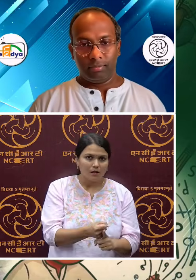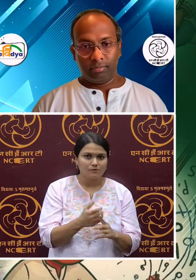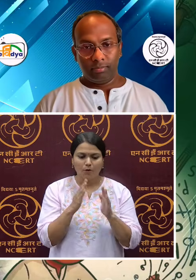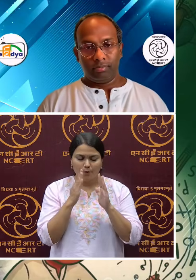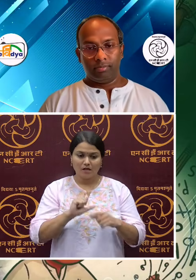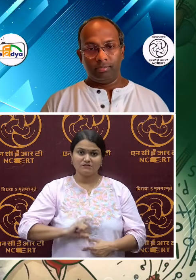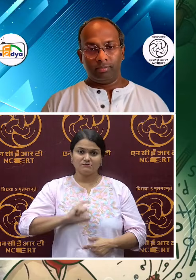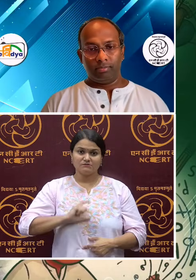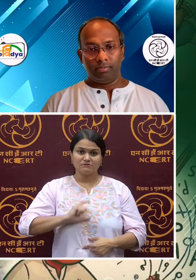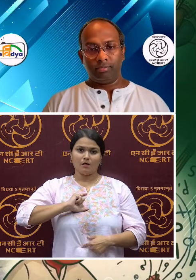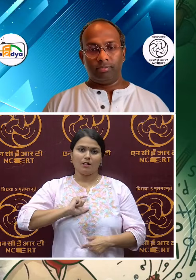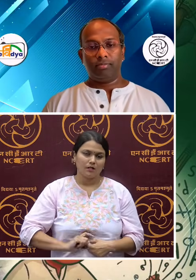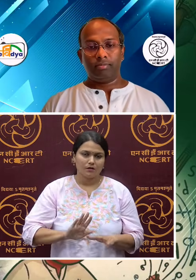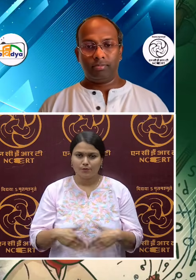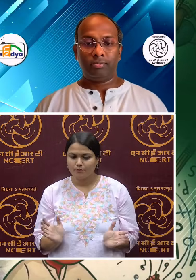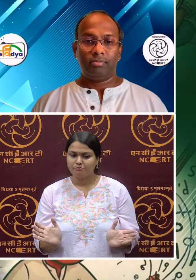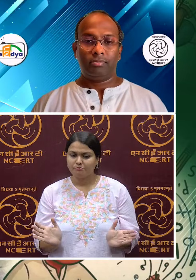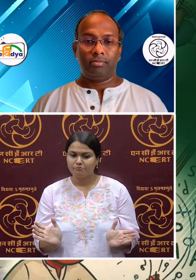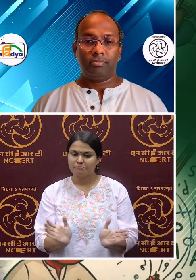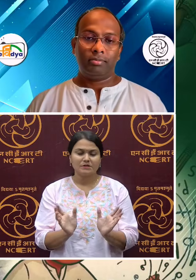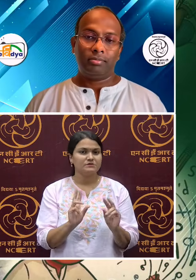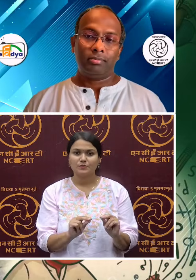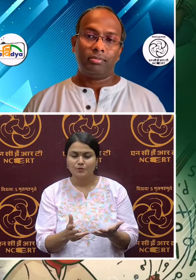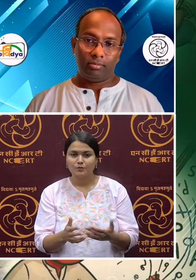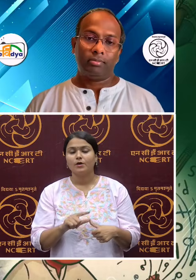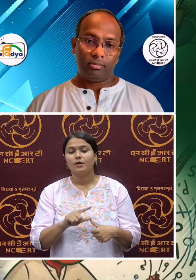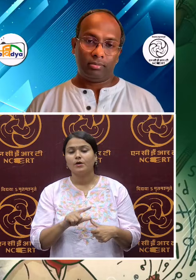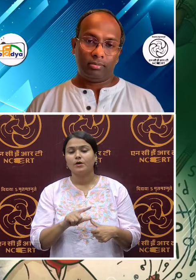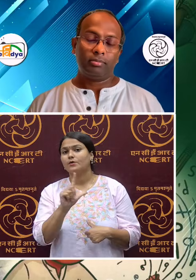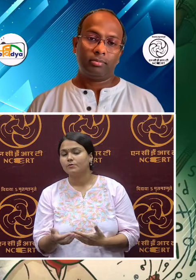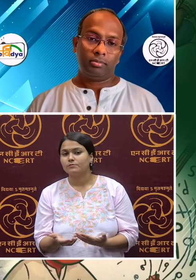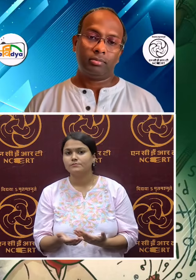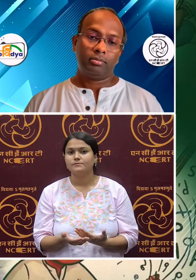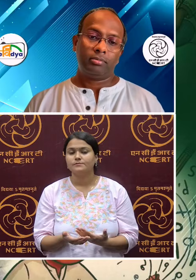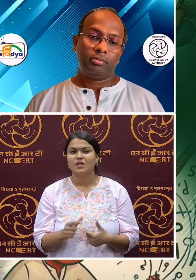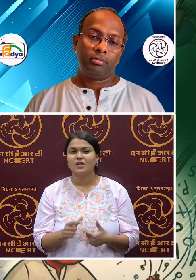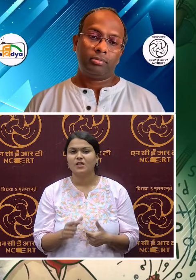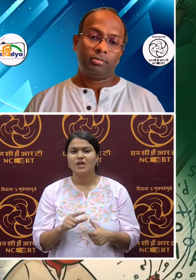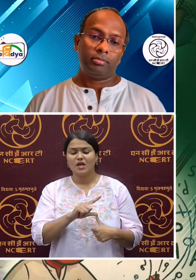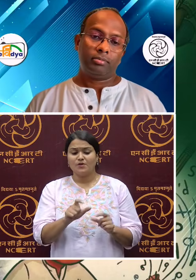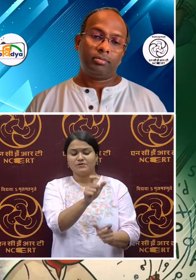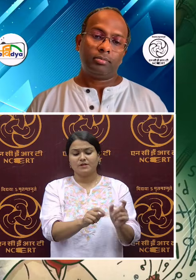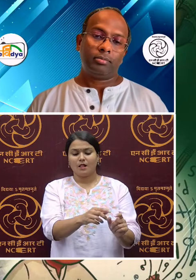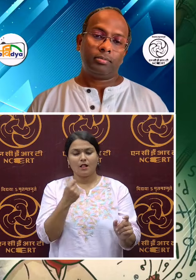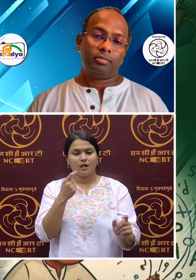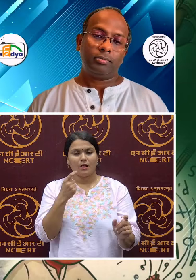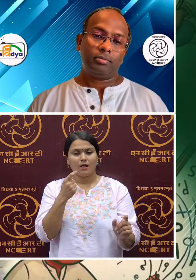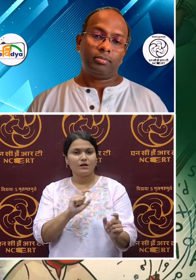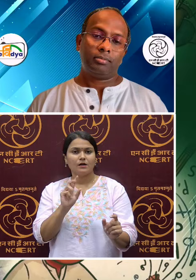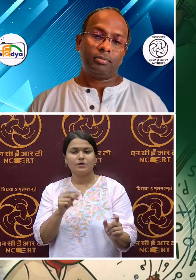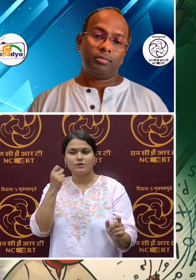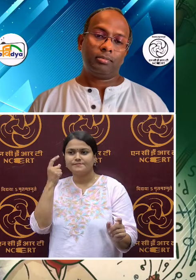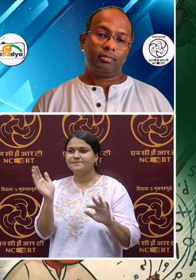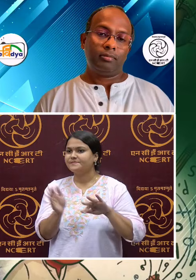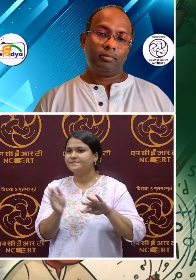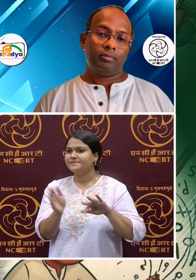confidence, self-confidence at risk, rather diminishing it completely, and also making him think that nobody is understanding him. So there is of course